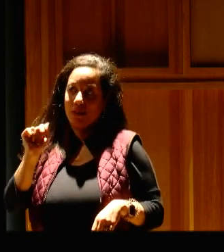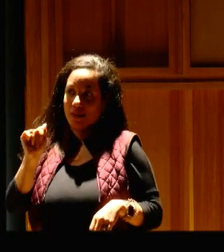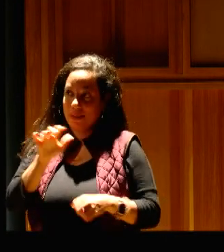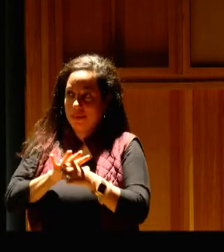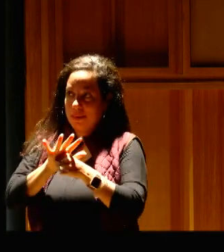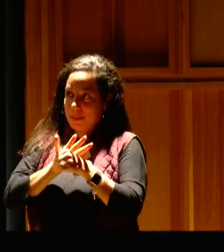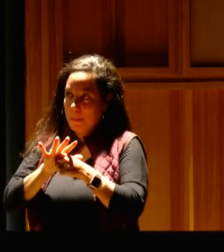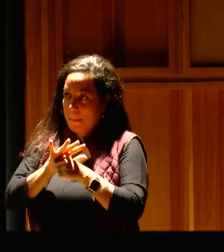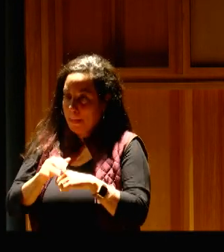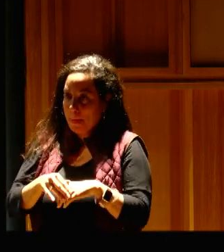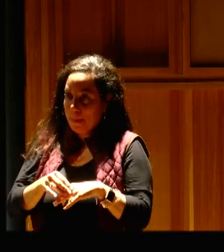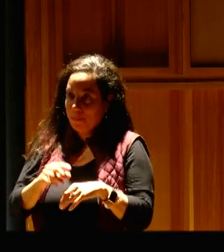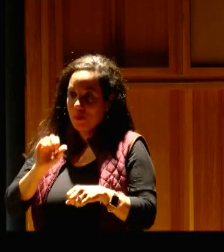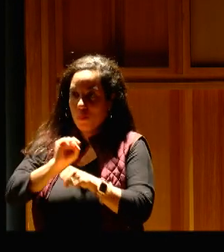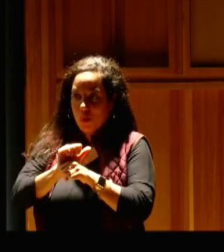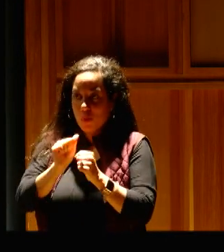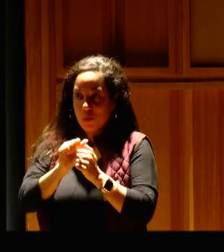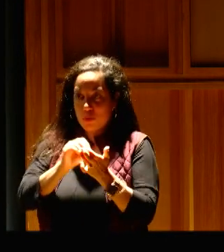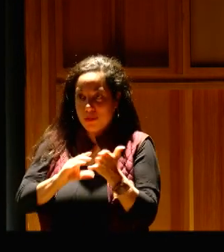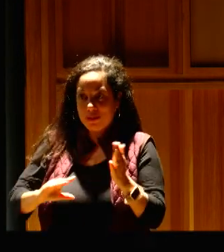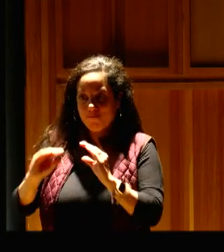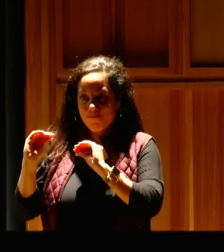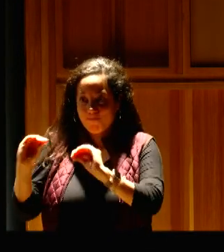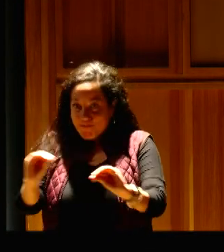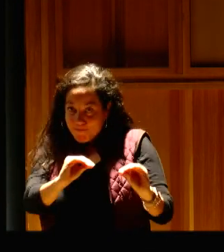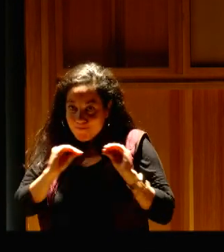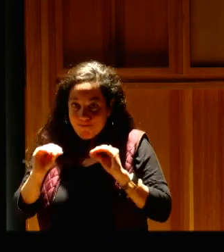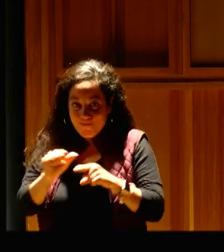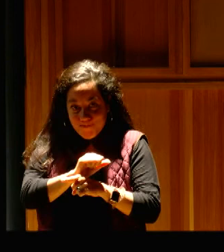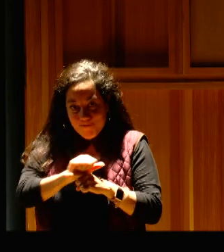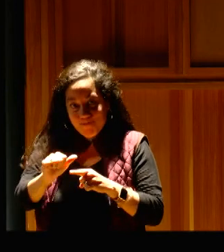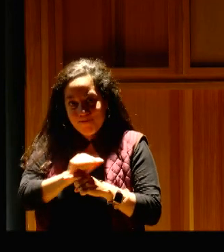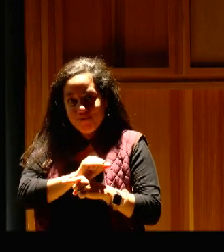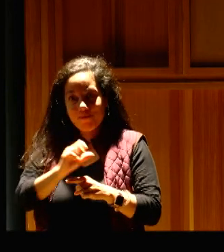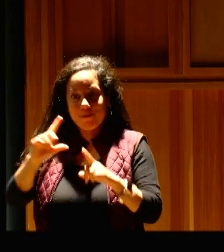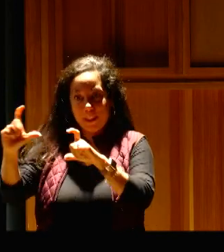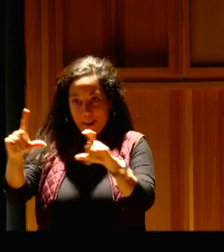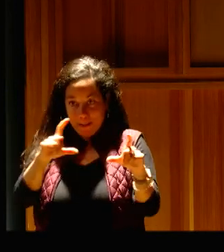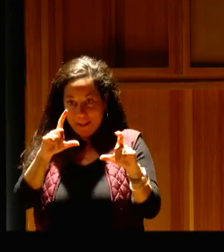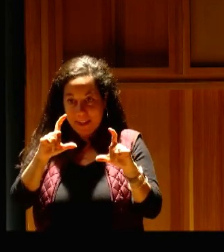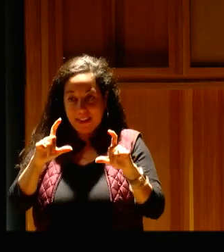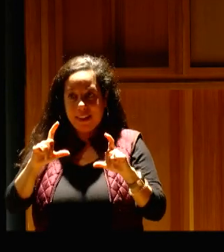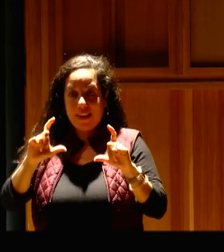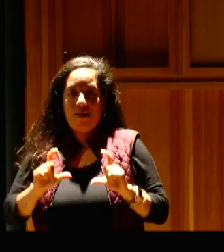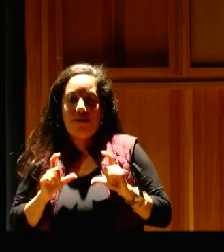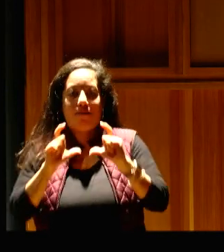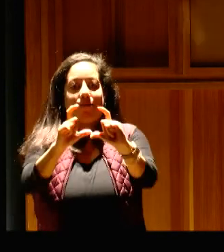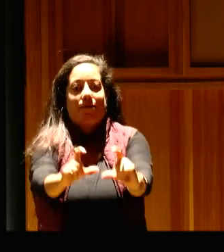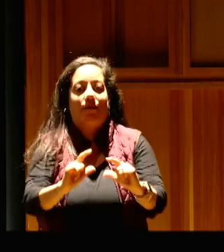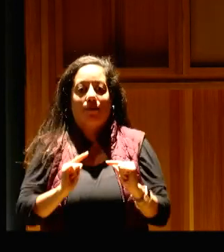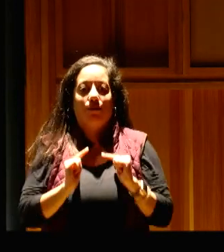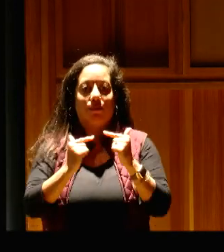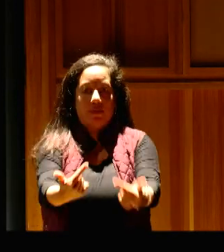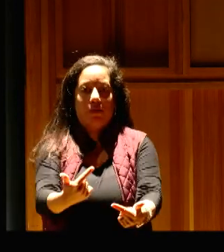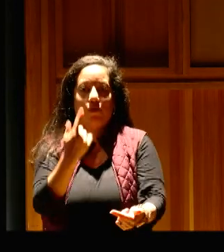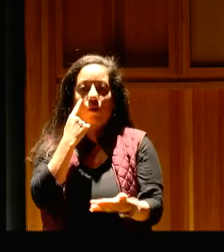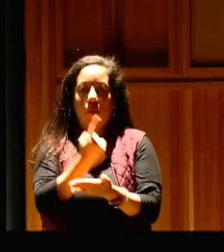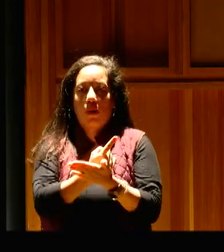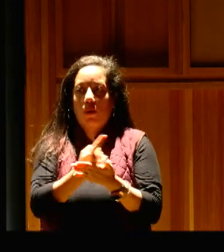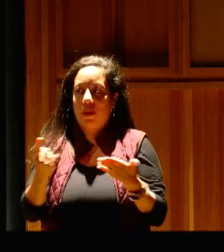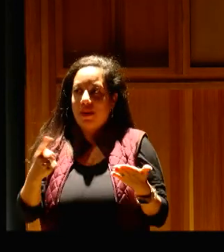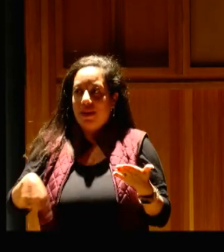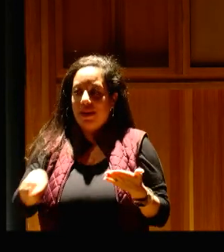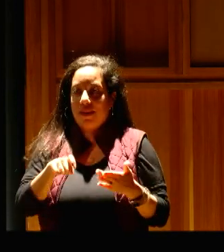we get to work with students, train them in photography, and then give the cameras over to them for a week to